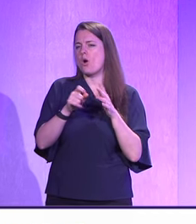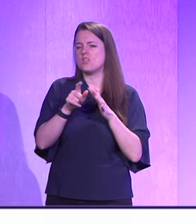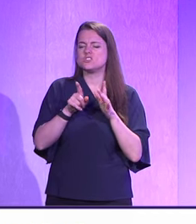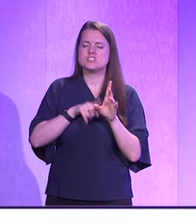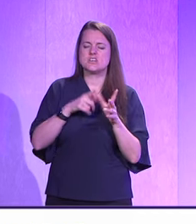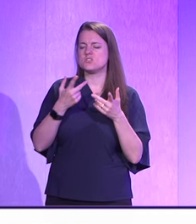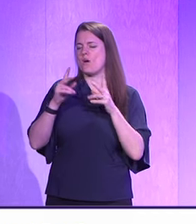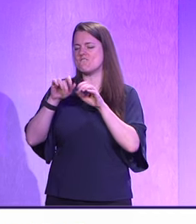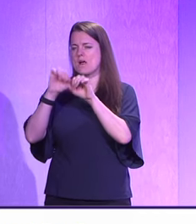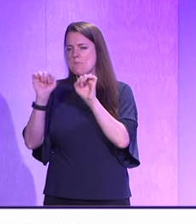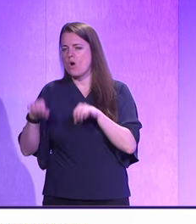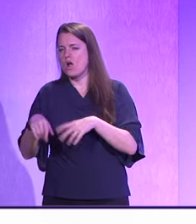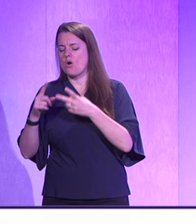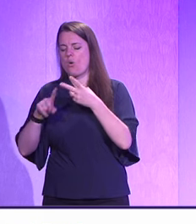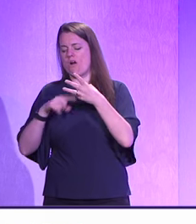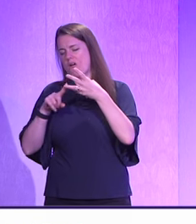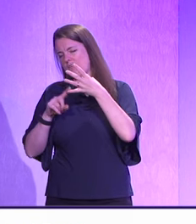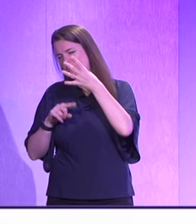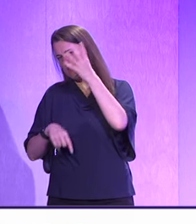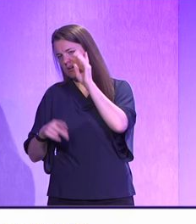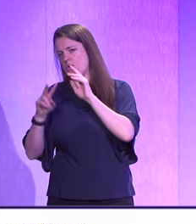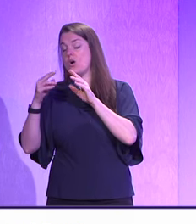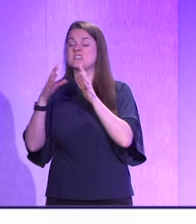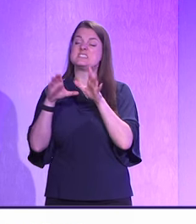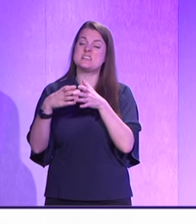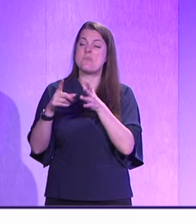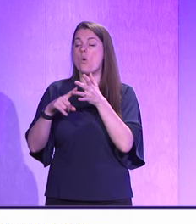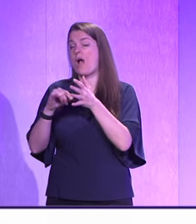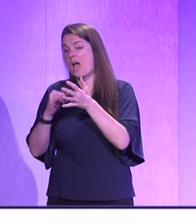your organization and see what options you've got. And there's another tool called TeamOS.